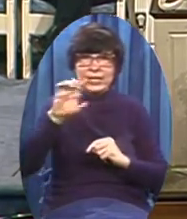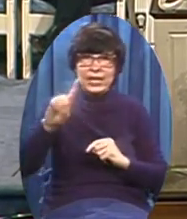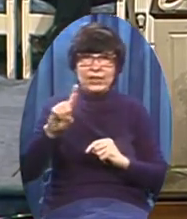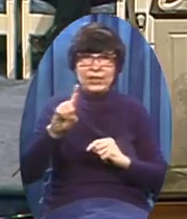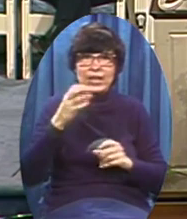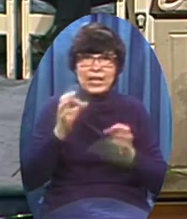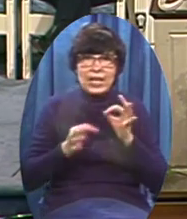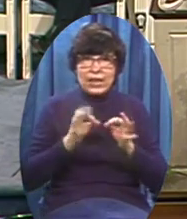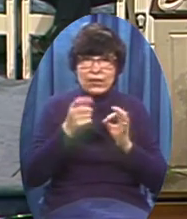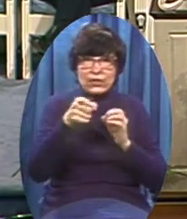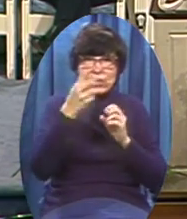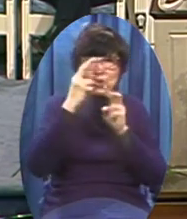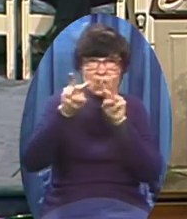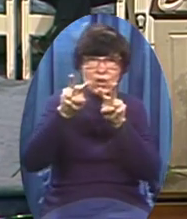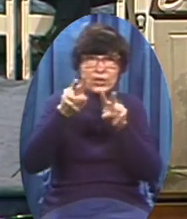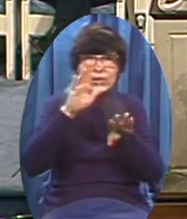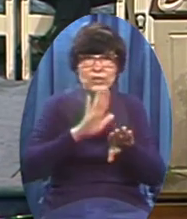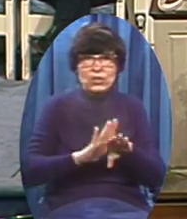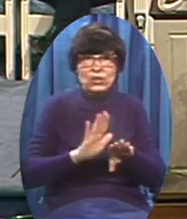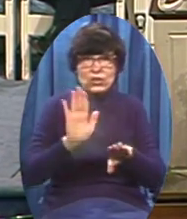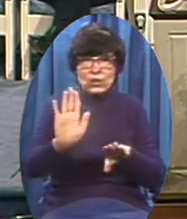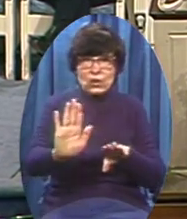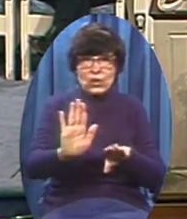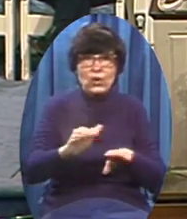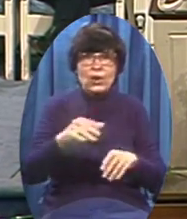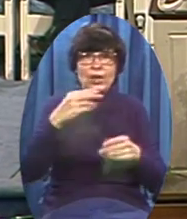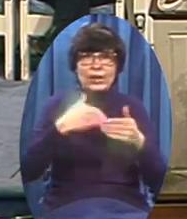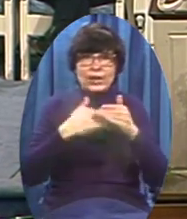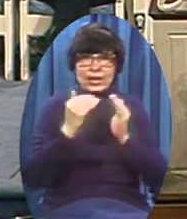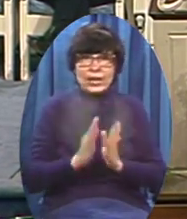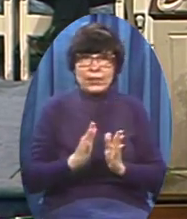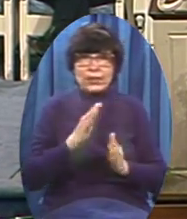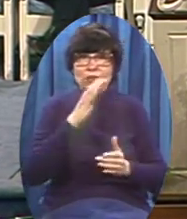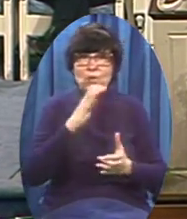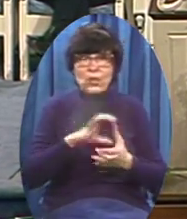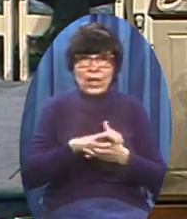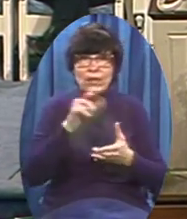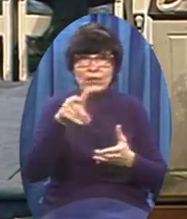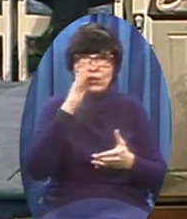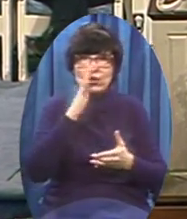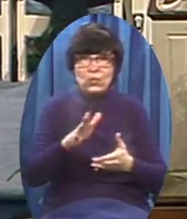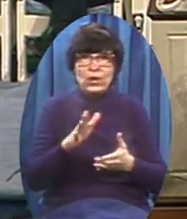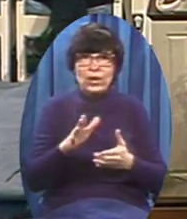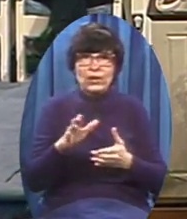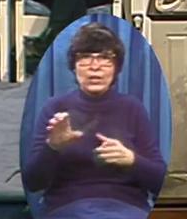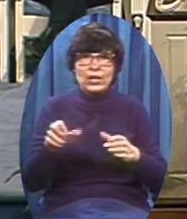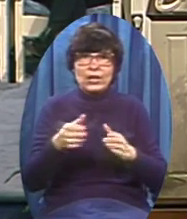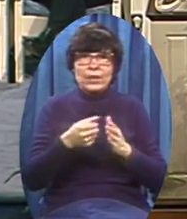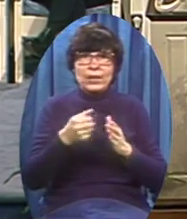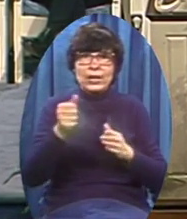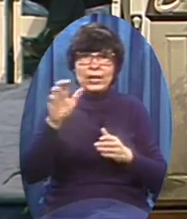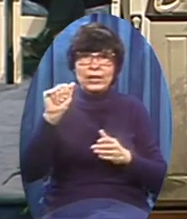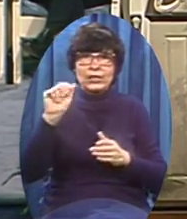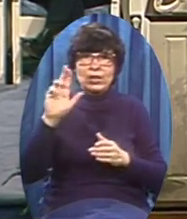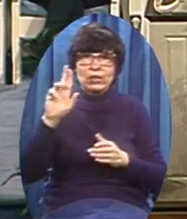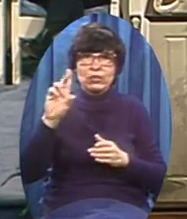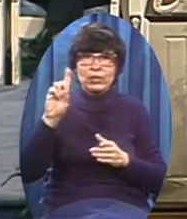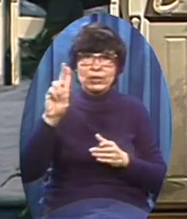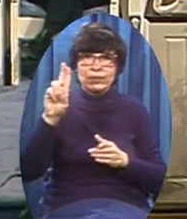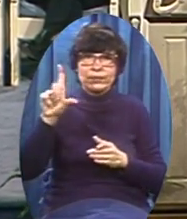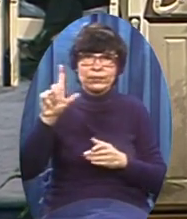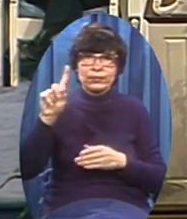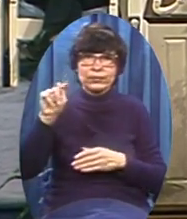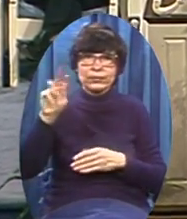over toward your neighbor's wife, you will commit adultery. And before this thing is over, you will have committed murder,